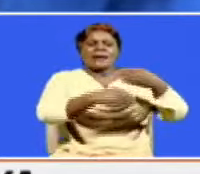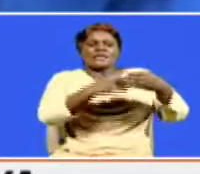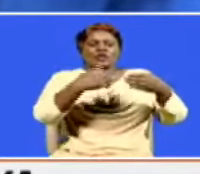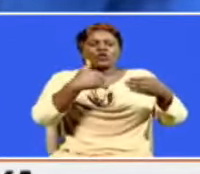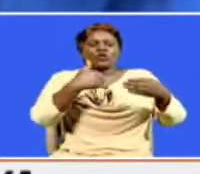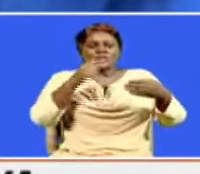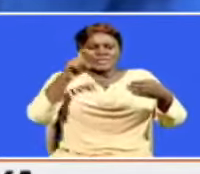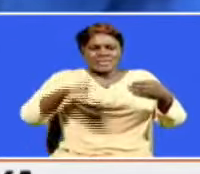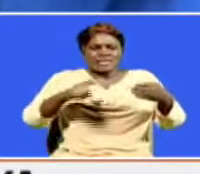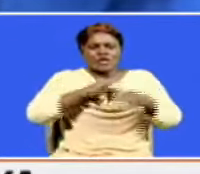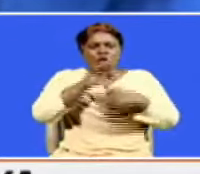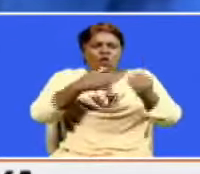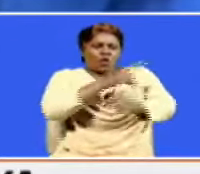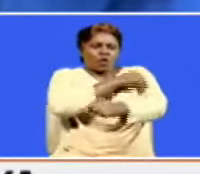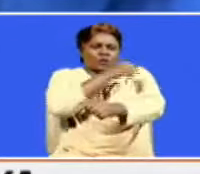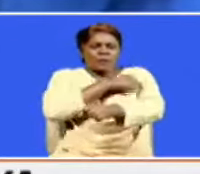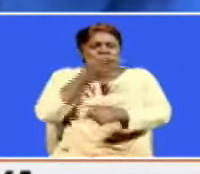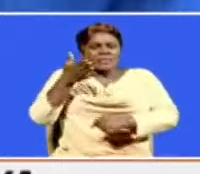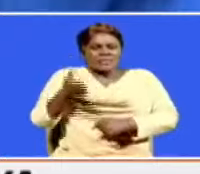all our hospitals so that